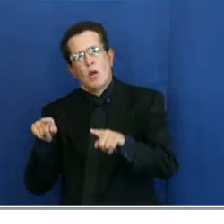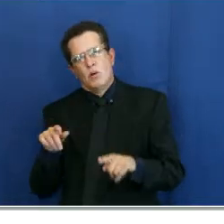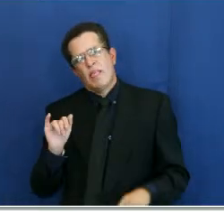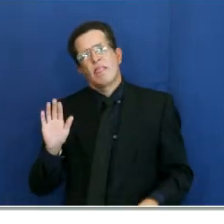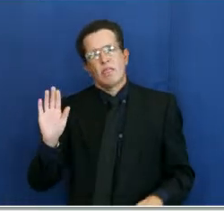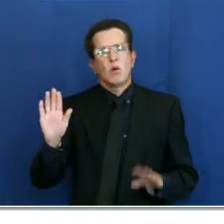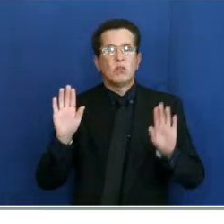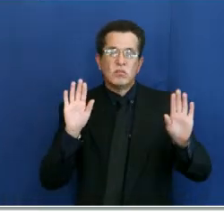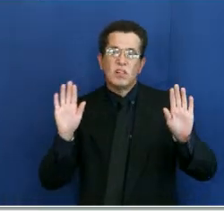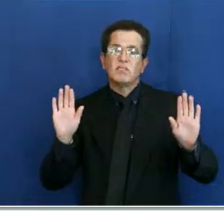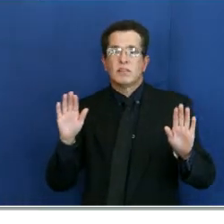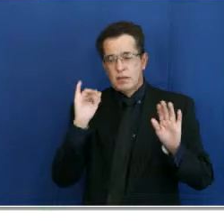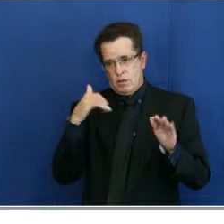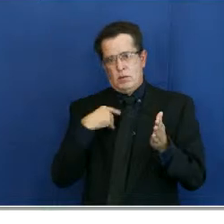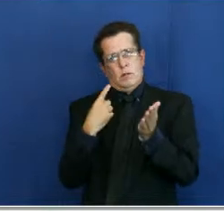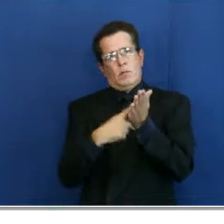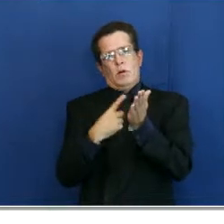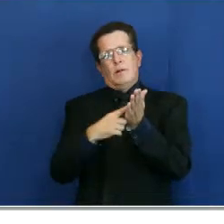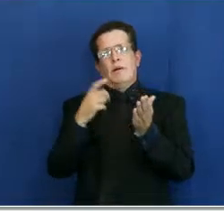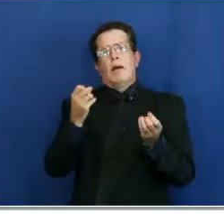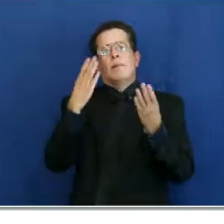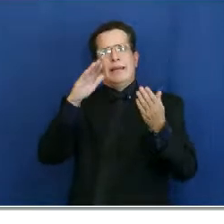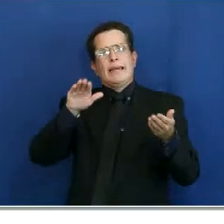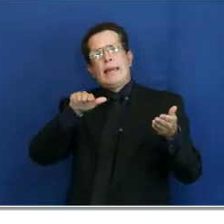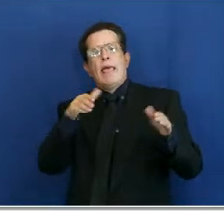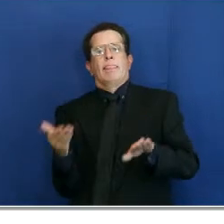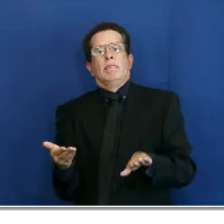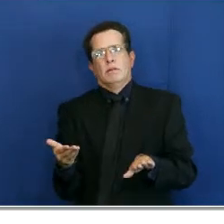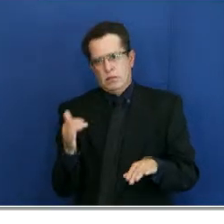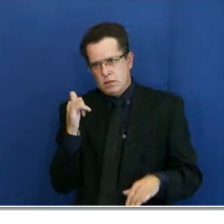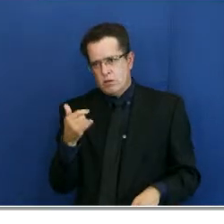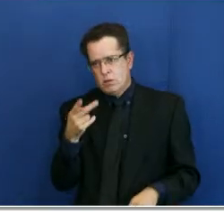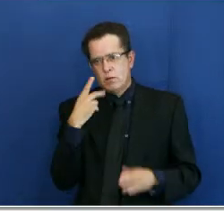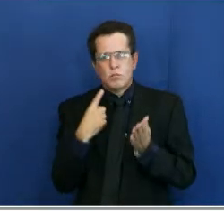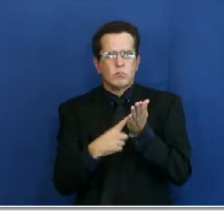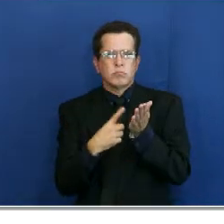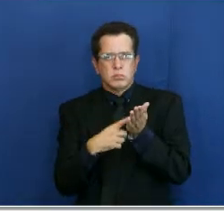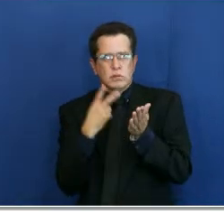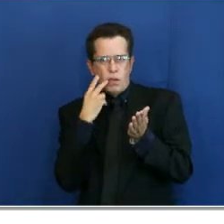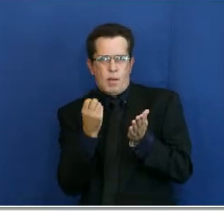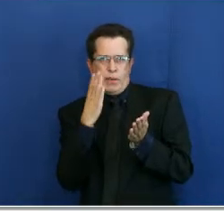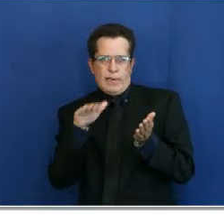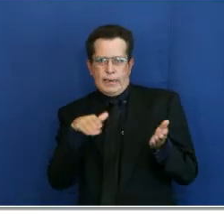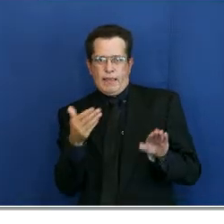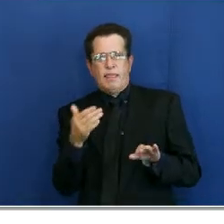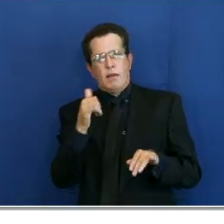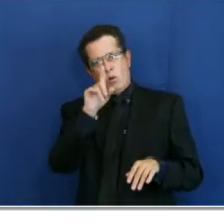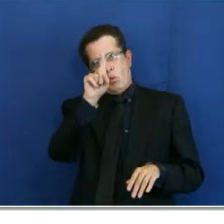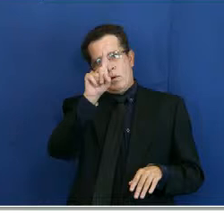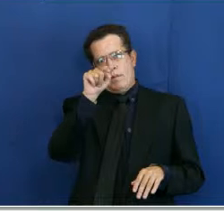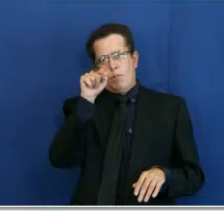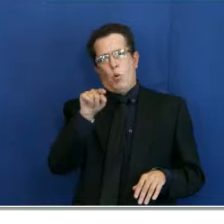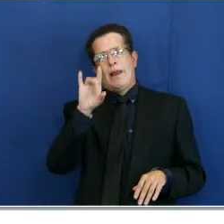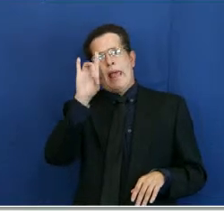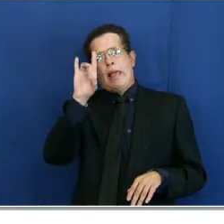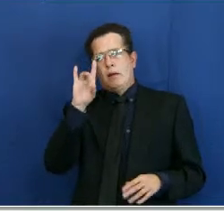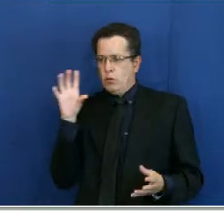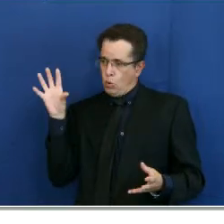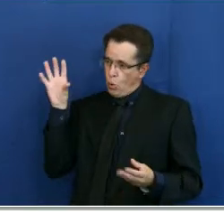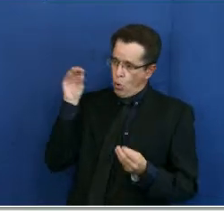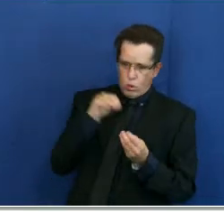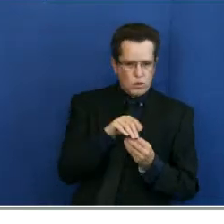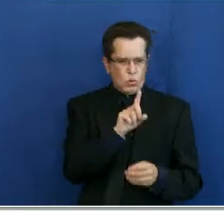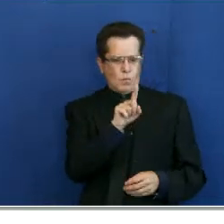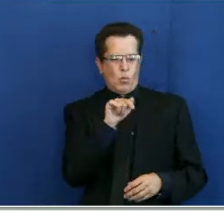further about deaths, this is in the next slide, deaths represent 1.8 of the total number of